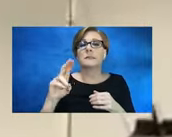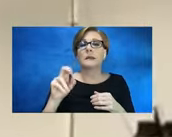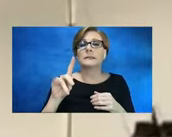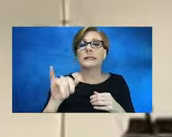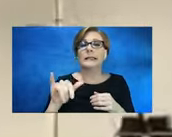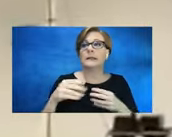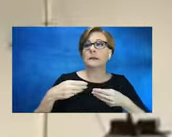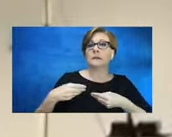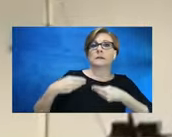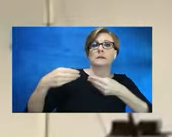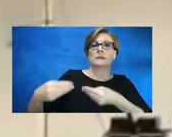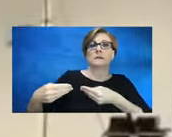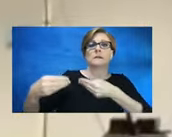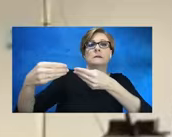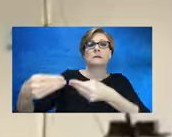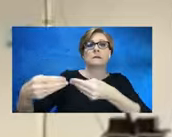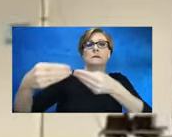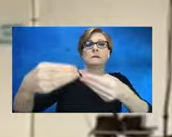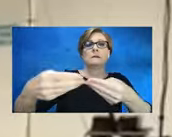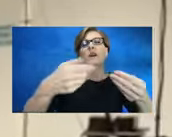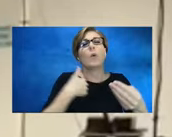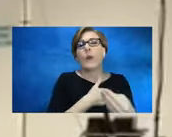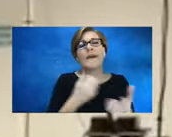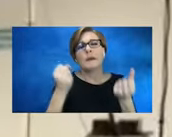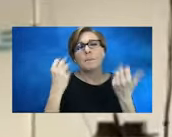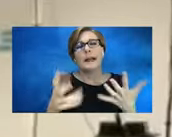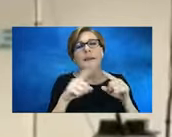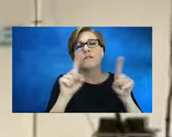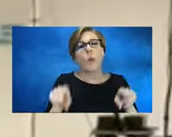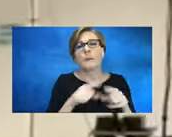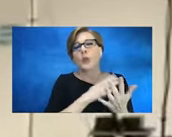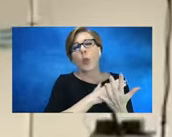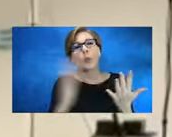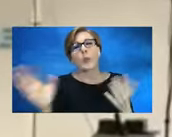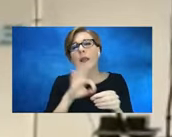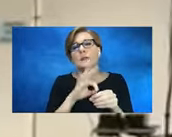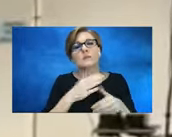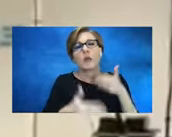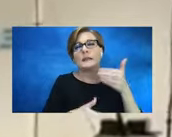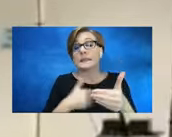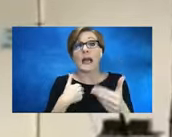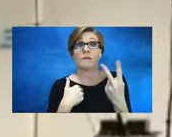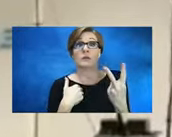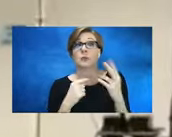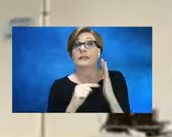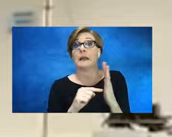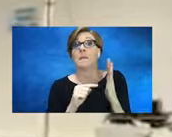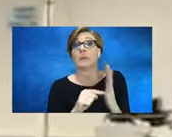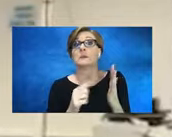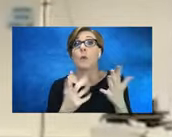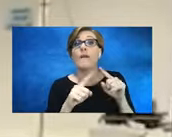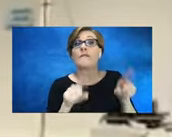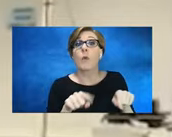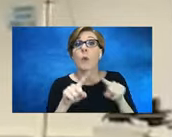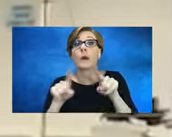And we have many different forms throughout the entire election process. These are just two examples of forms that we use within